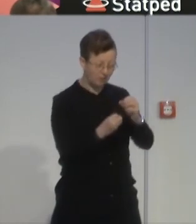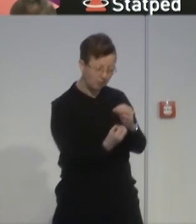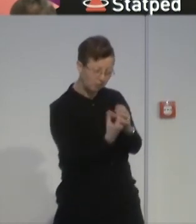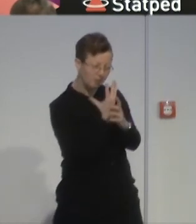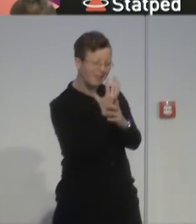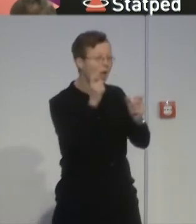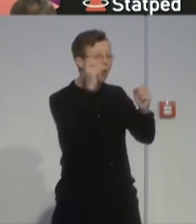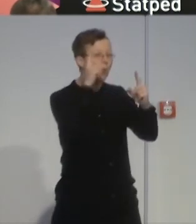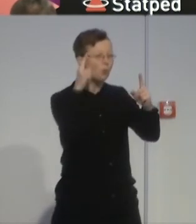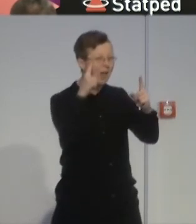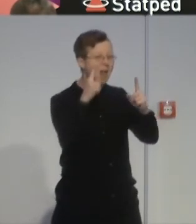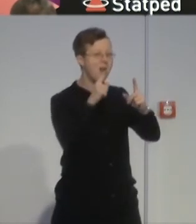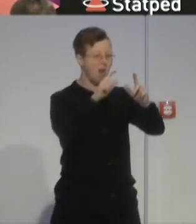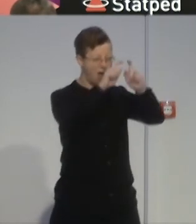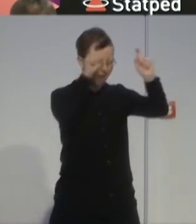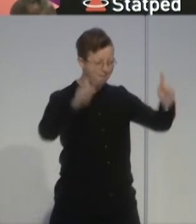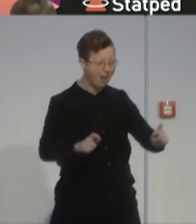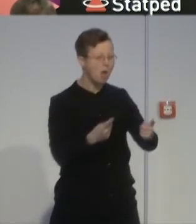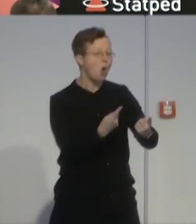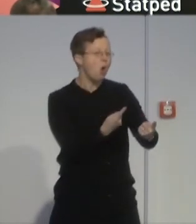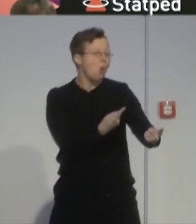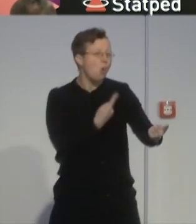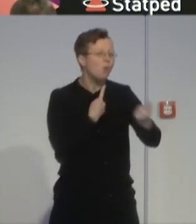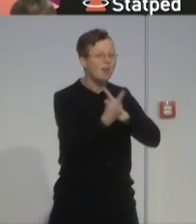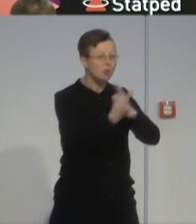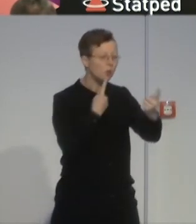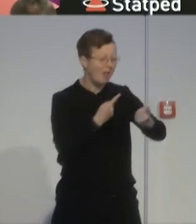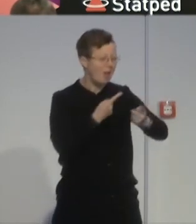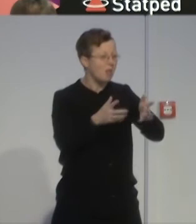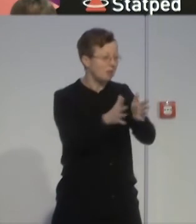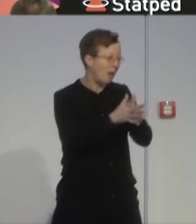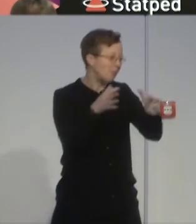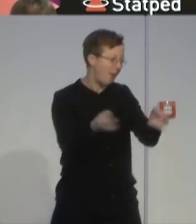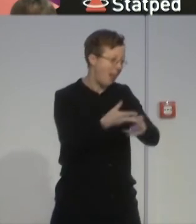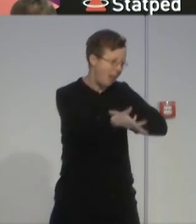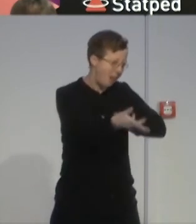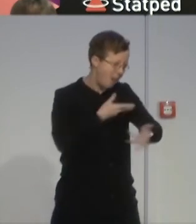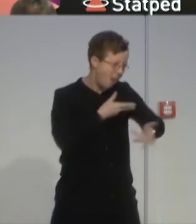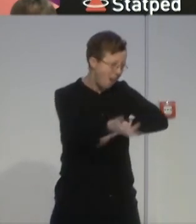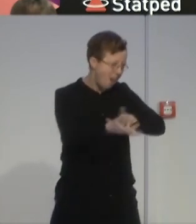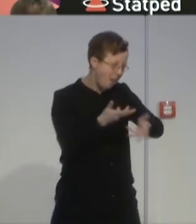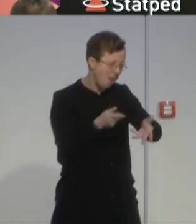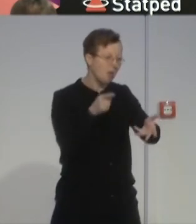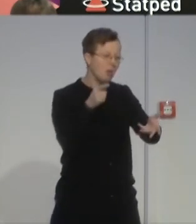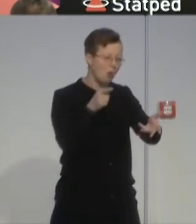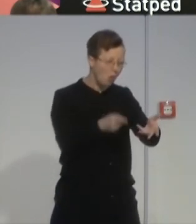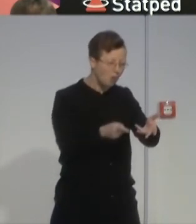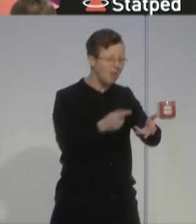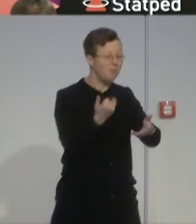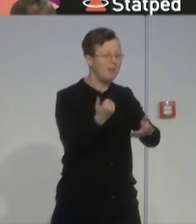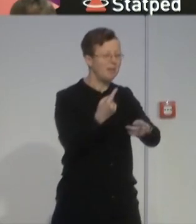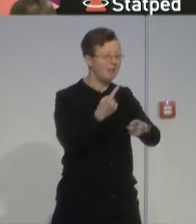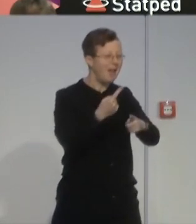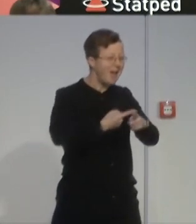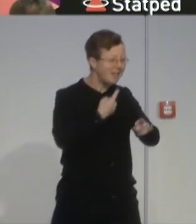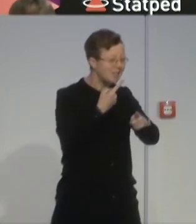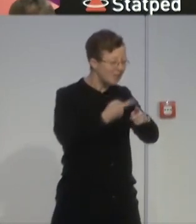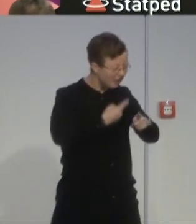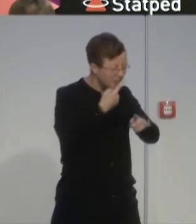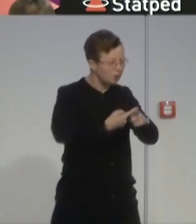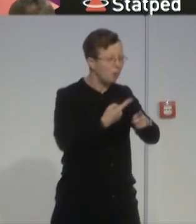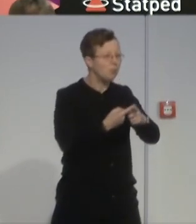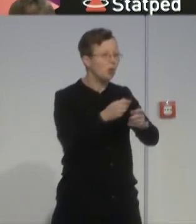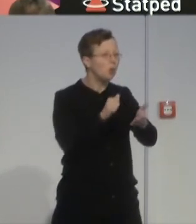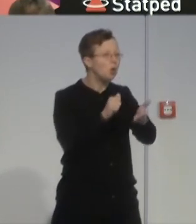cultural frame of conversational interactivity. and they are recycled as utterances in